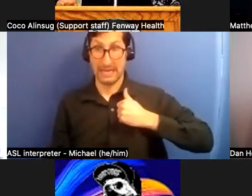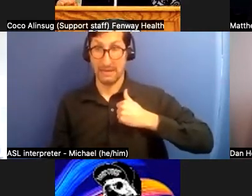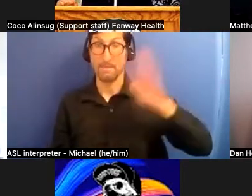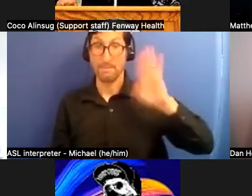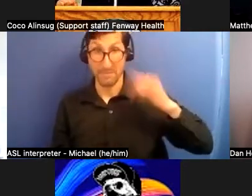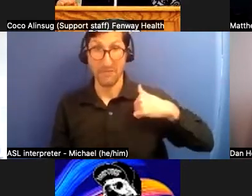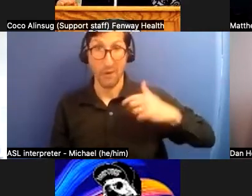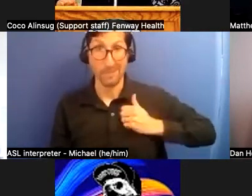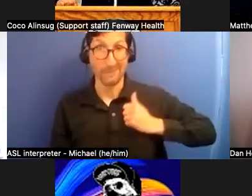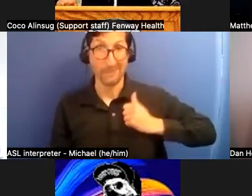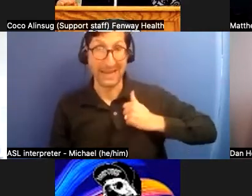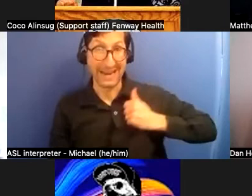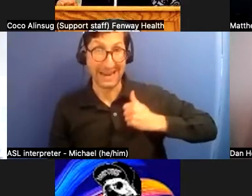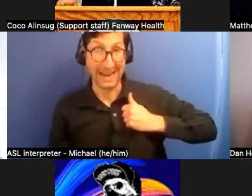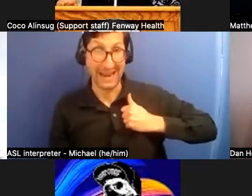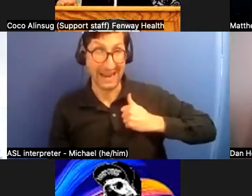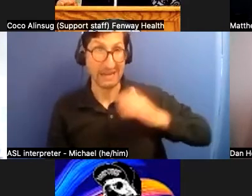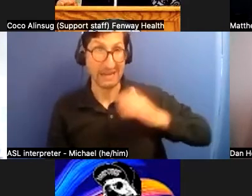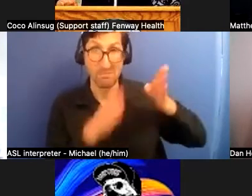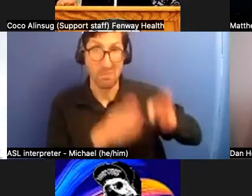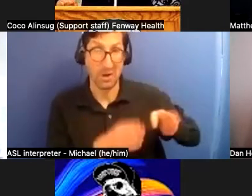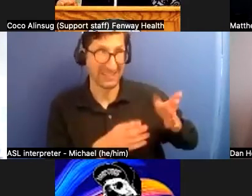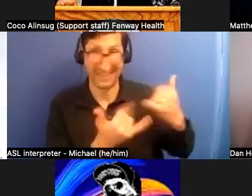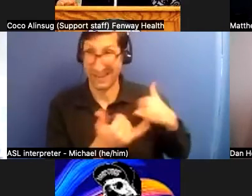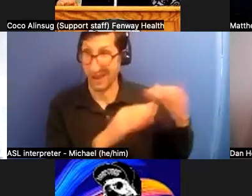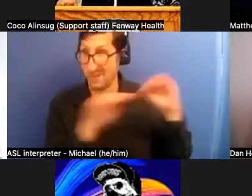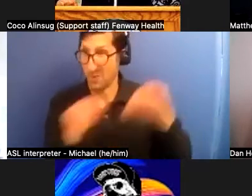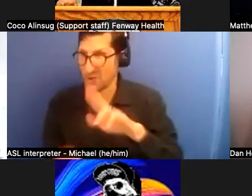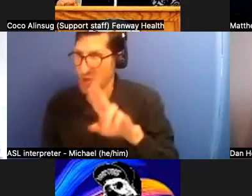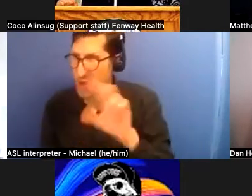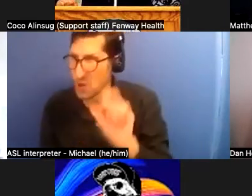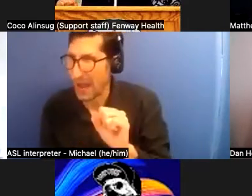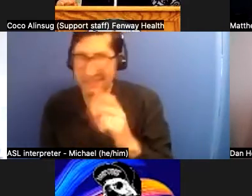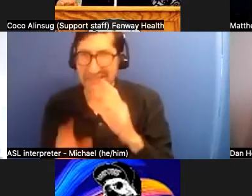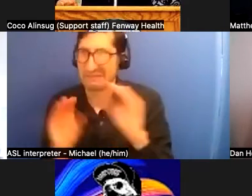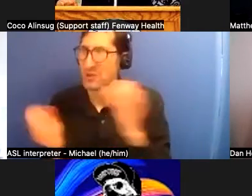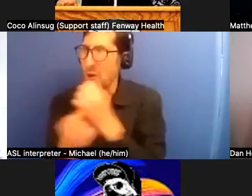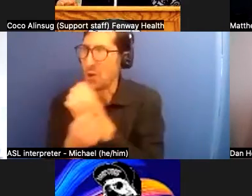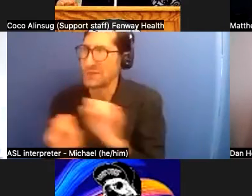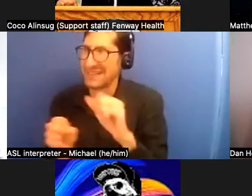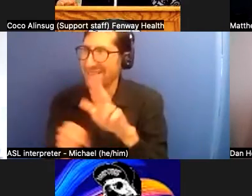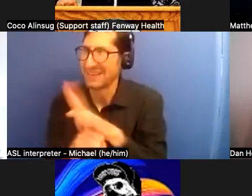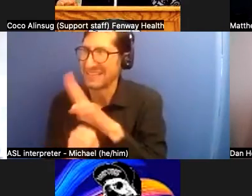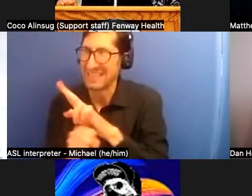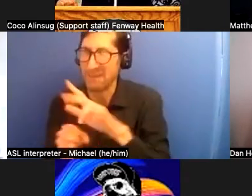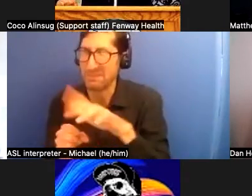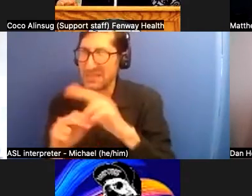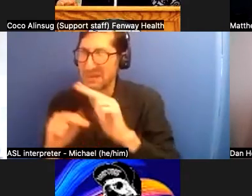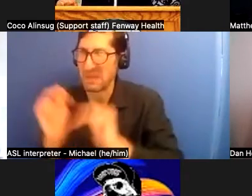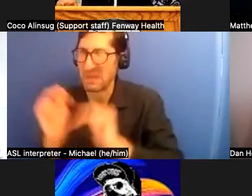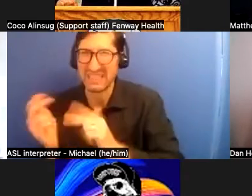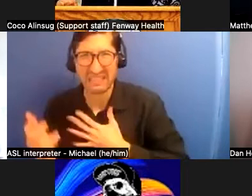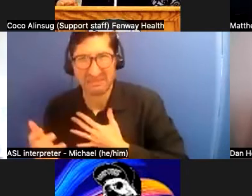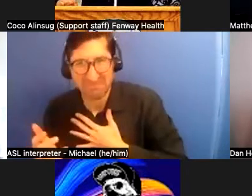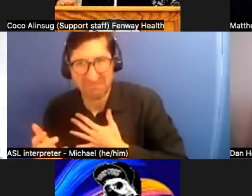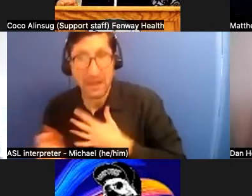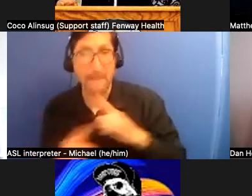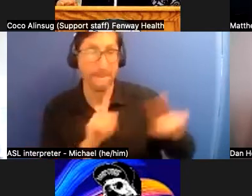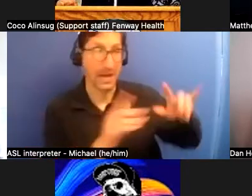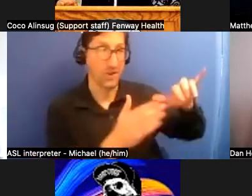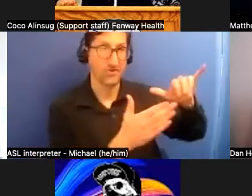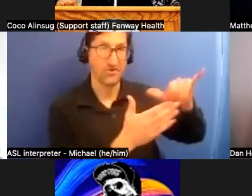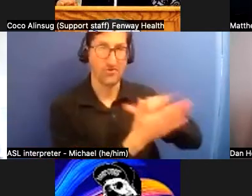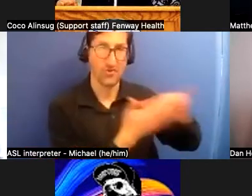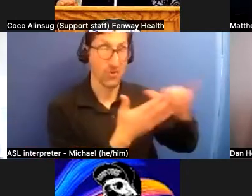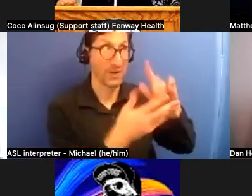States, it's so amazing to see what can happen when a city like New York goes after this